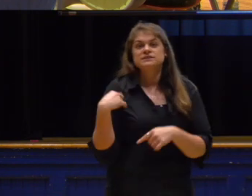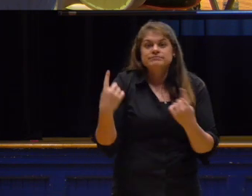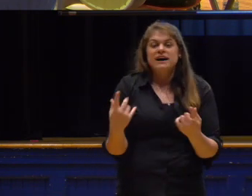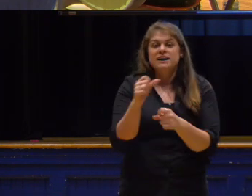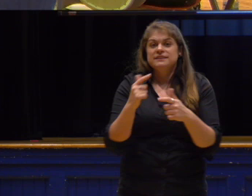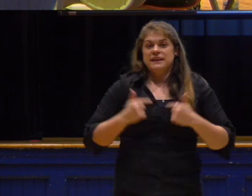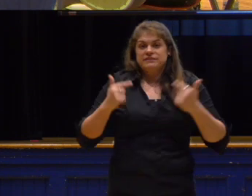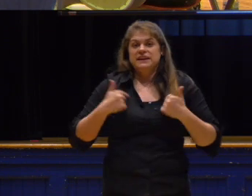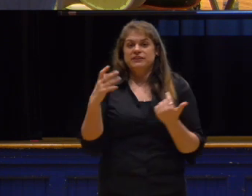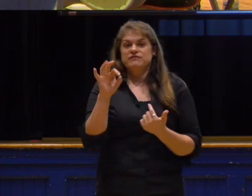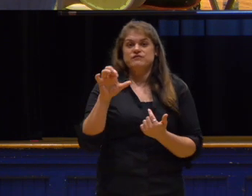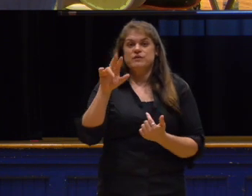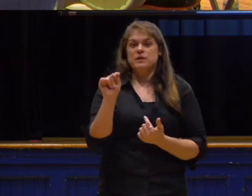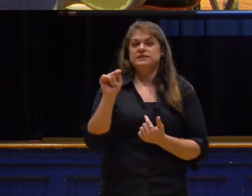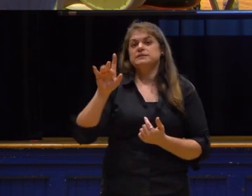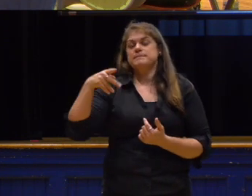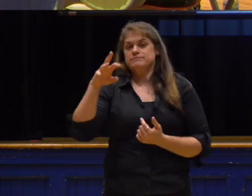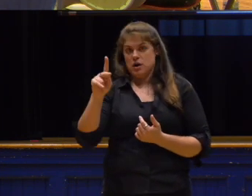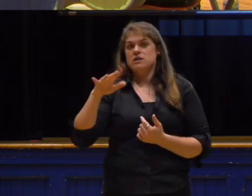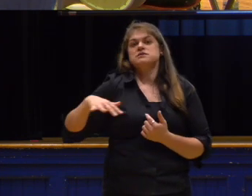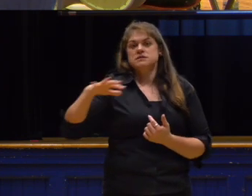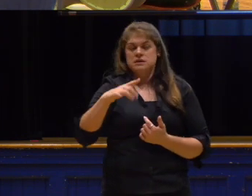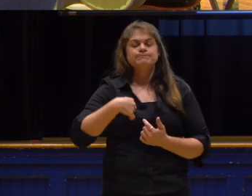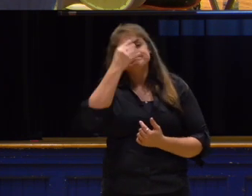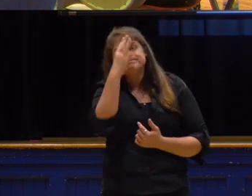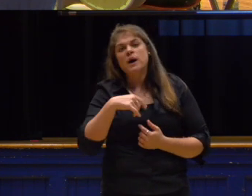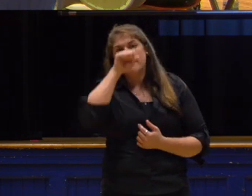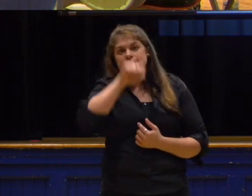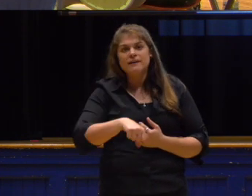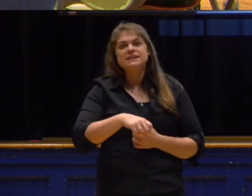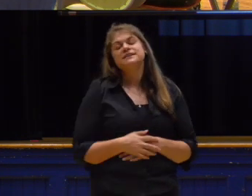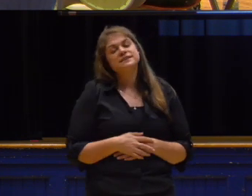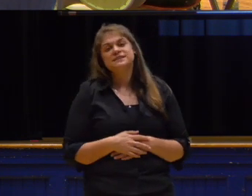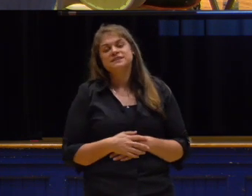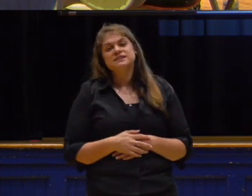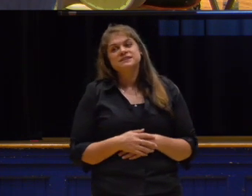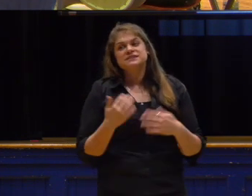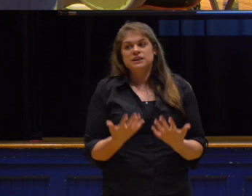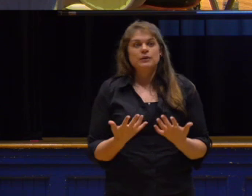resident of the Forest Park neighborhood since 2011, and I love it here.